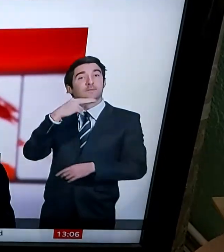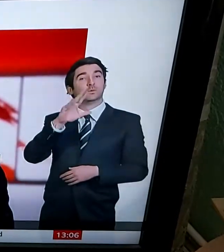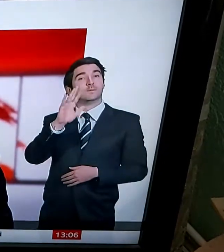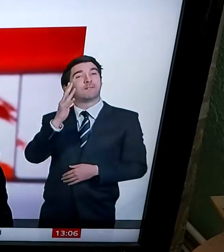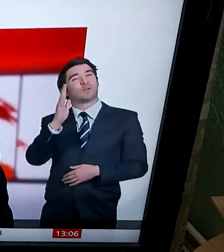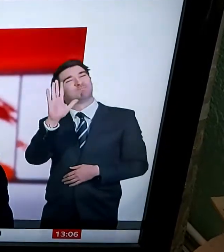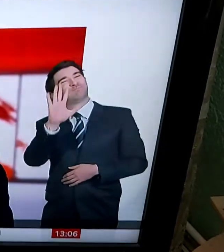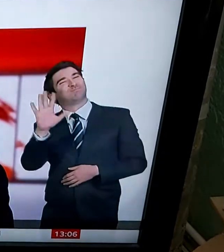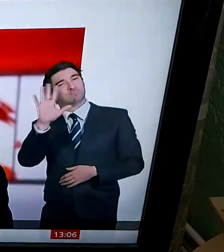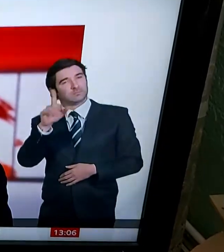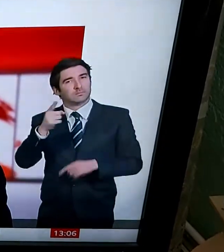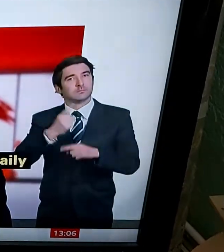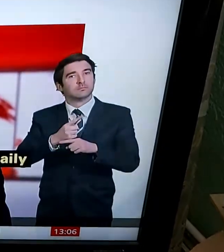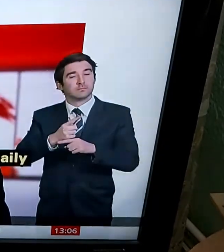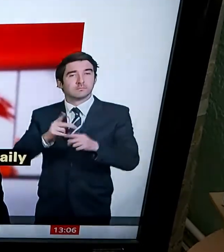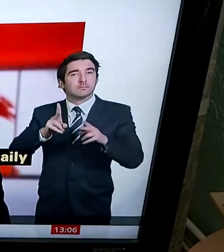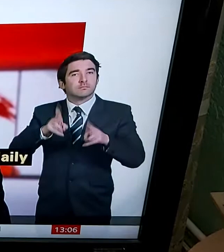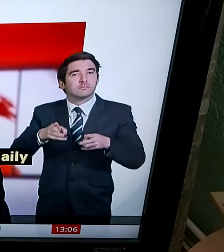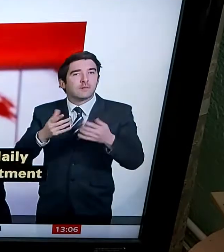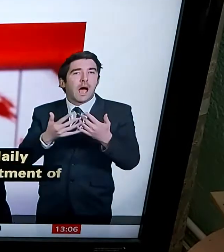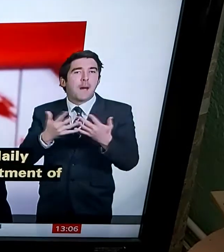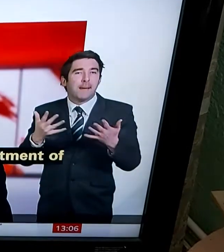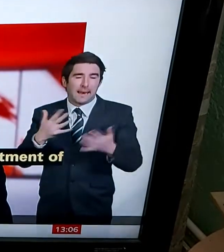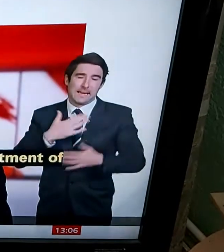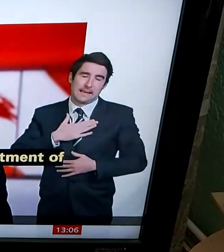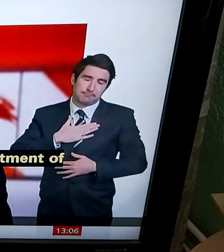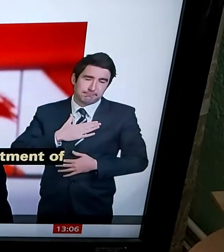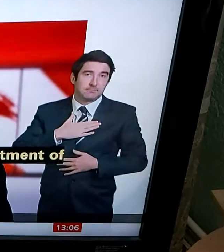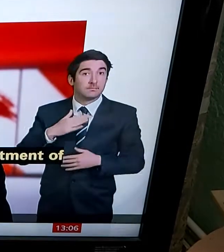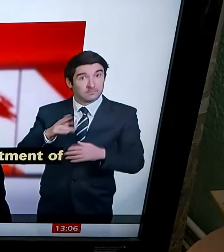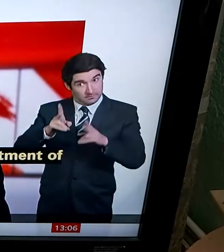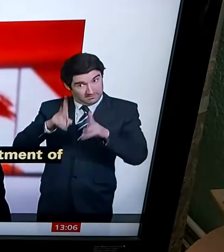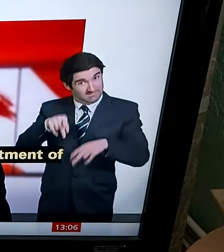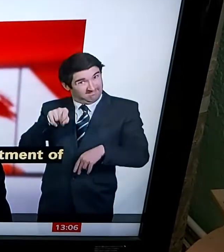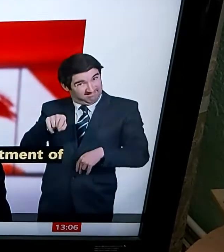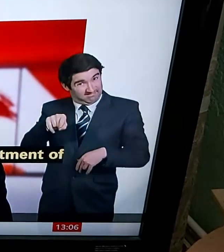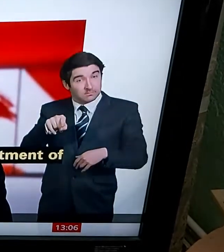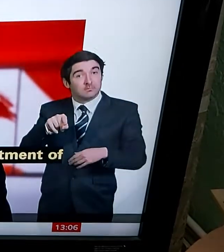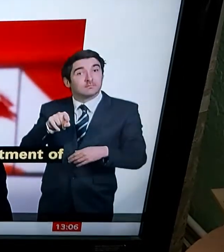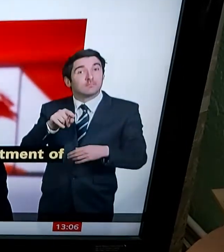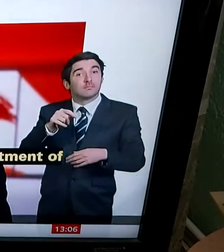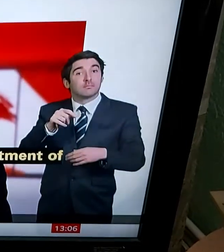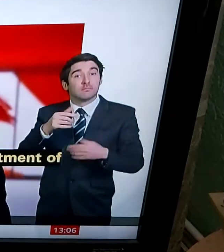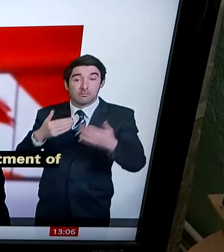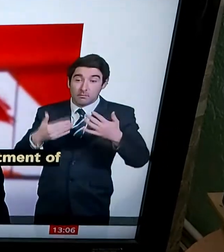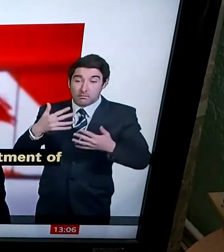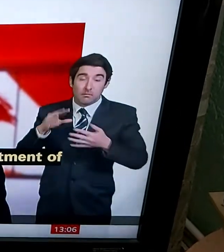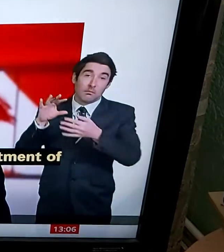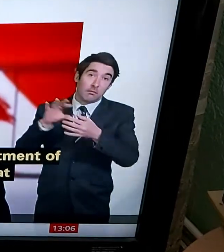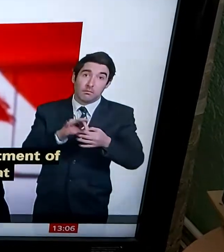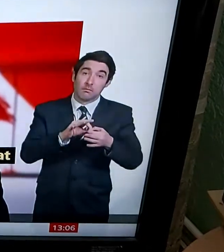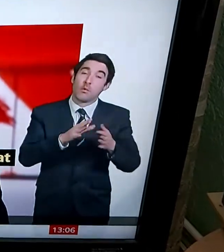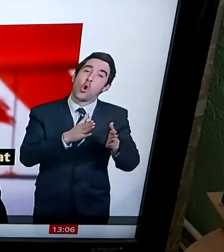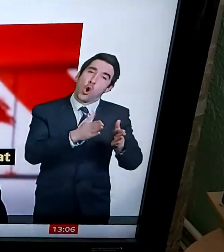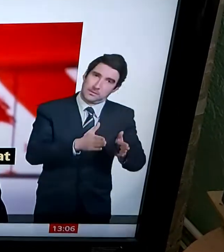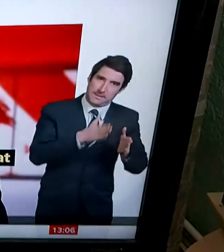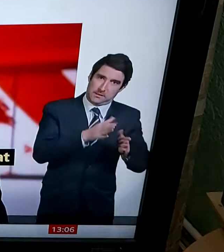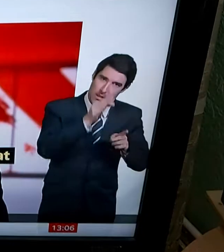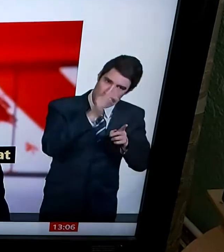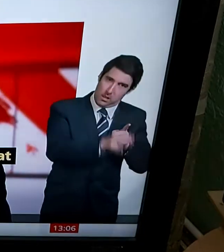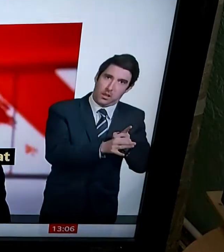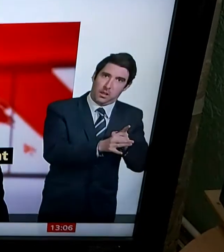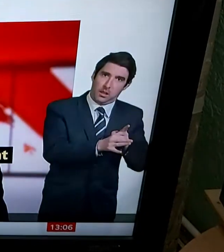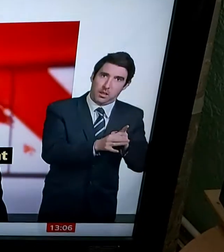of deaths. Those are deaths in hospitals. What we've got today is the Office for National Statistics for England and